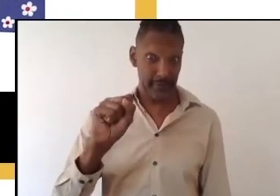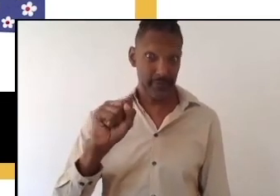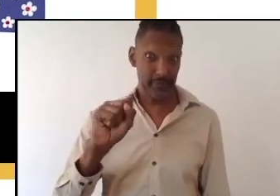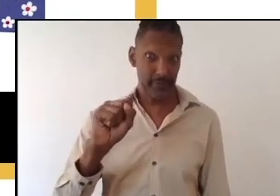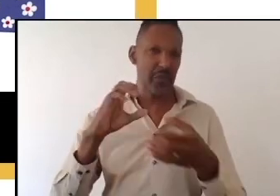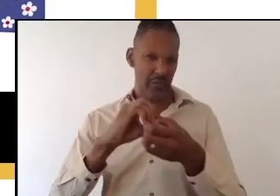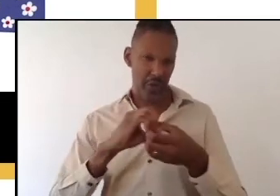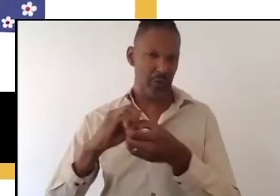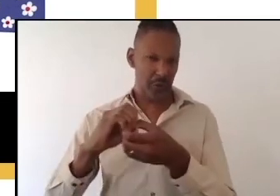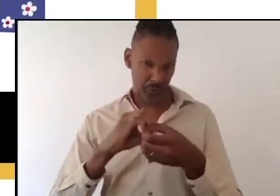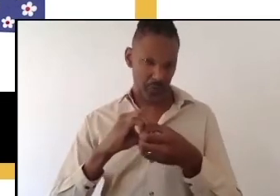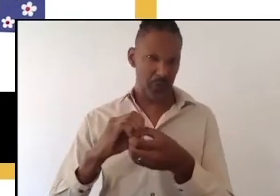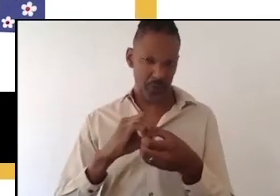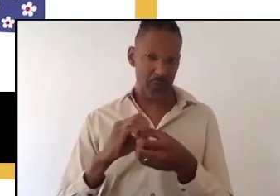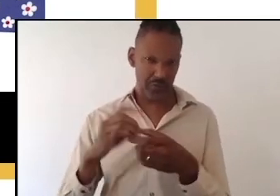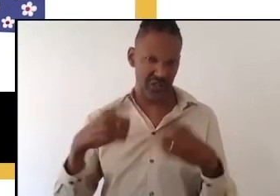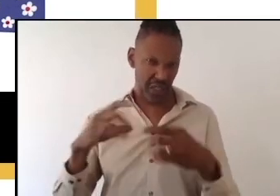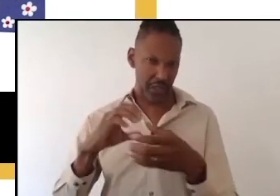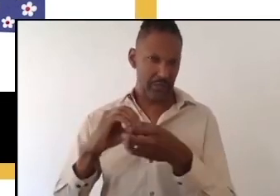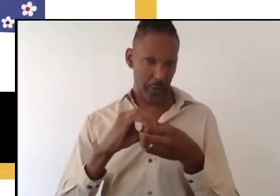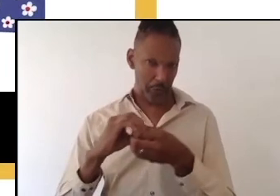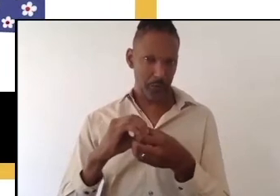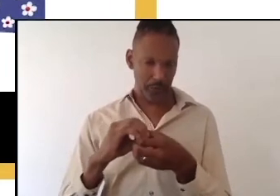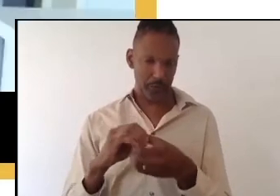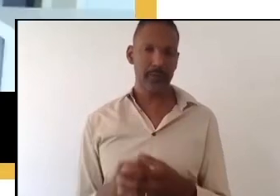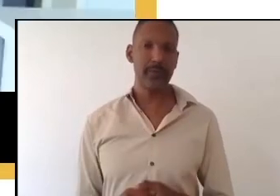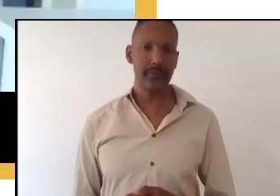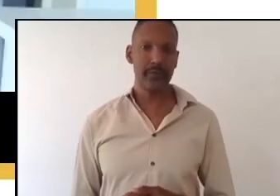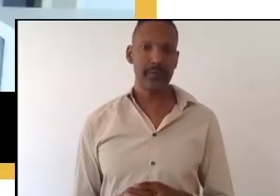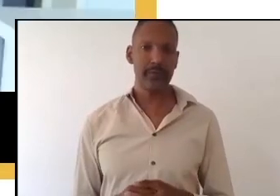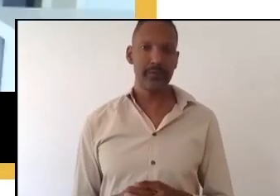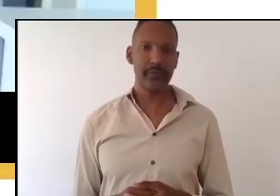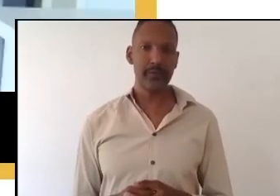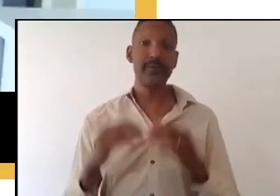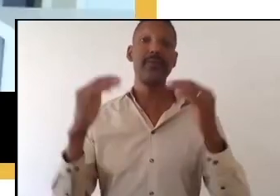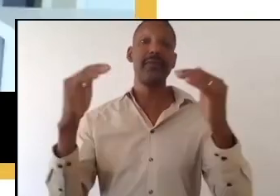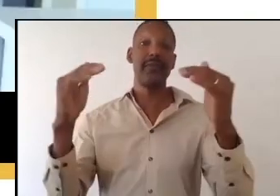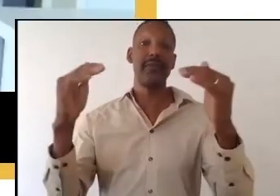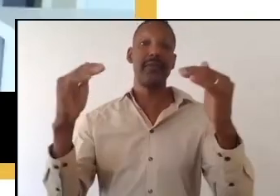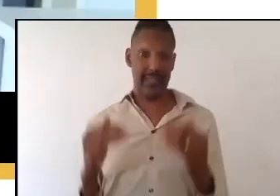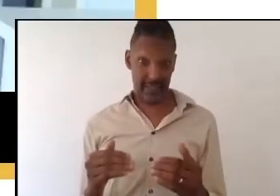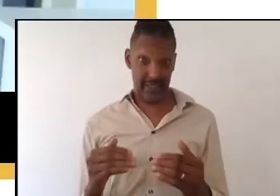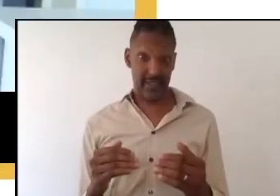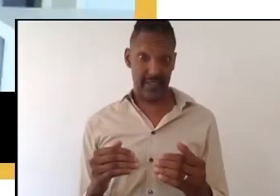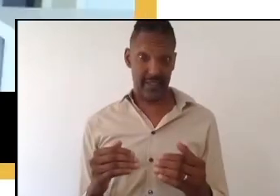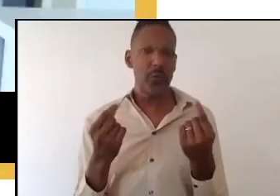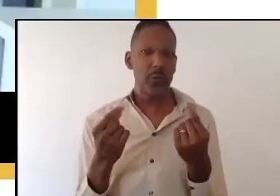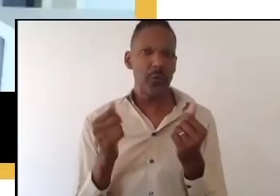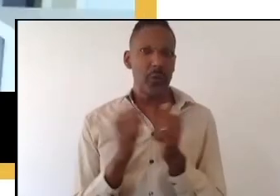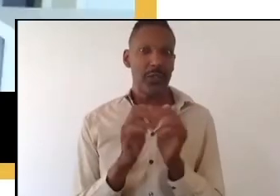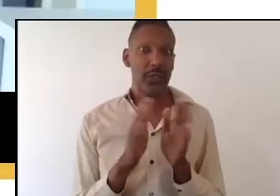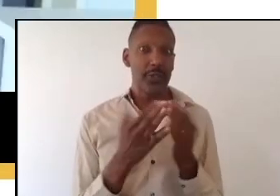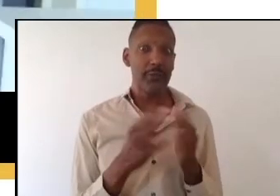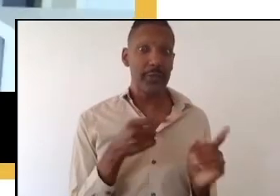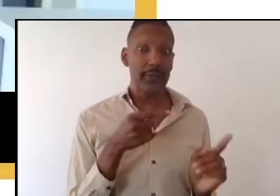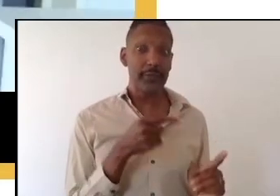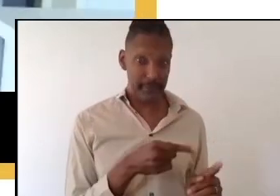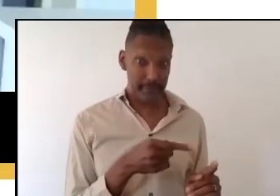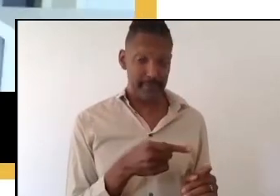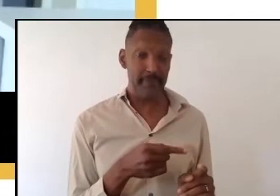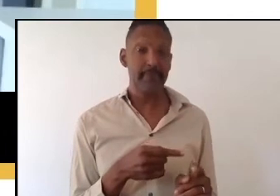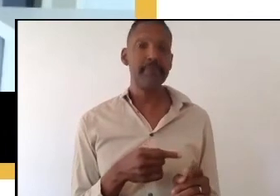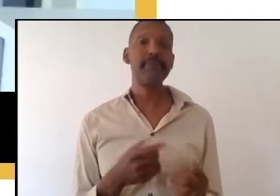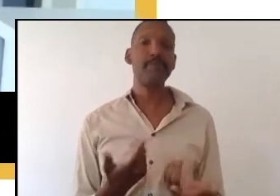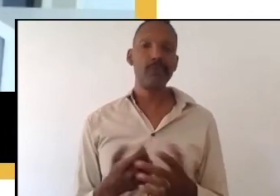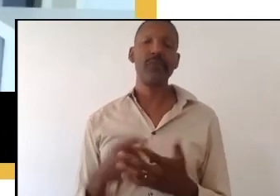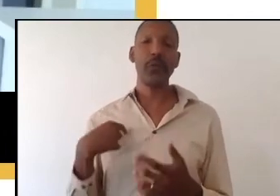of moving air molecules. Now, the next step is to make a little laboratory because you want